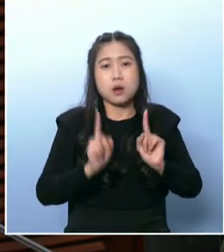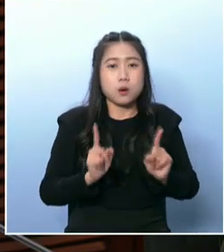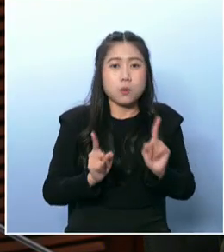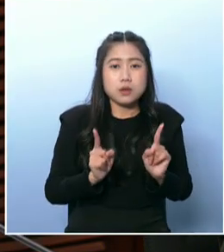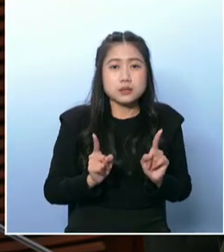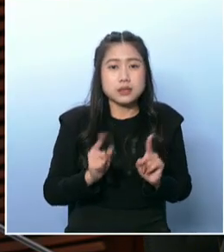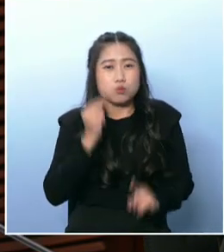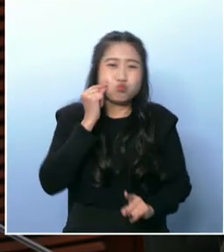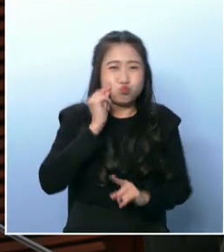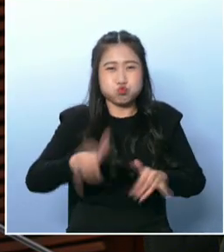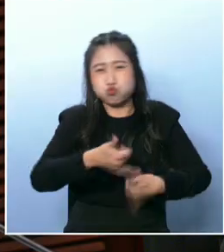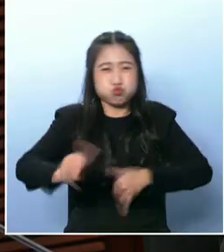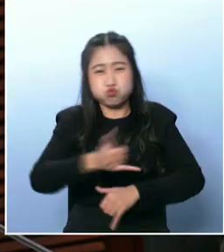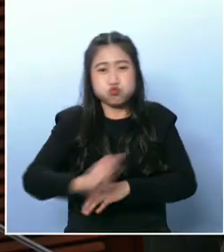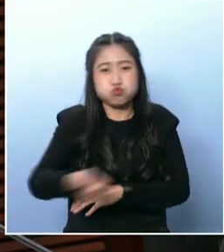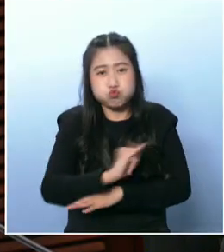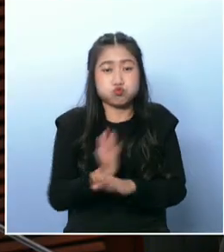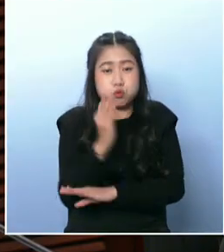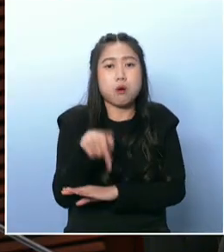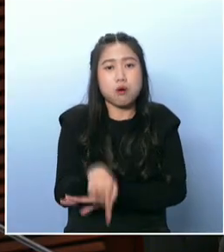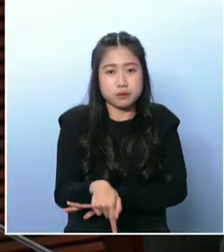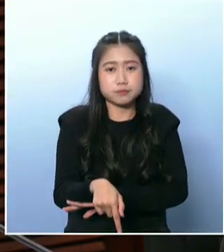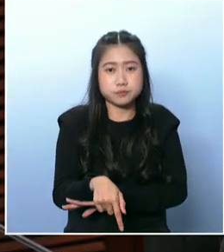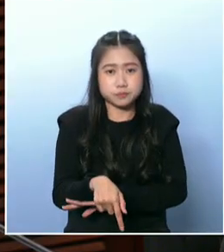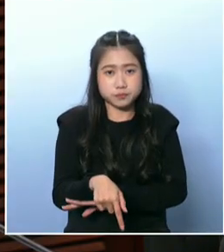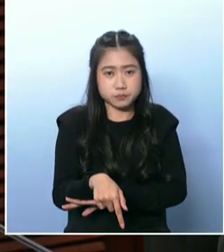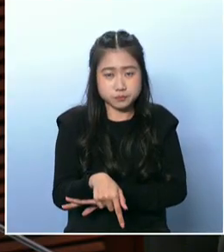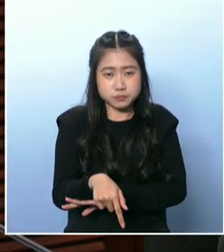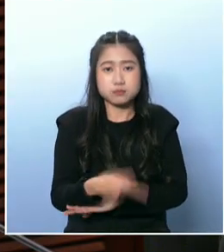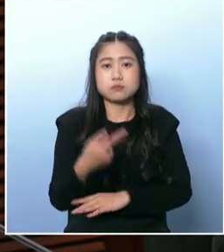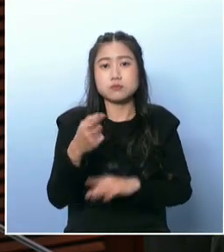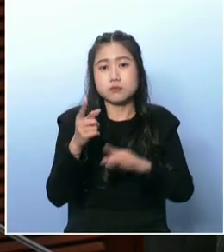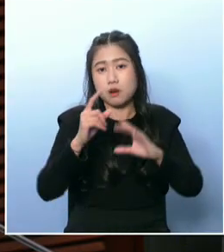individual cases whereby some of them have ADHD.